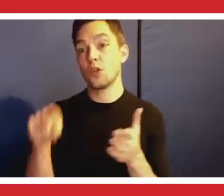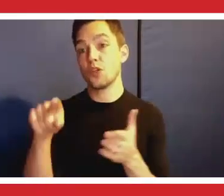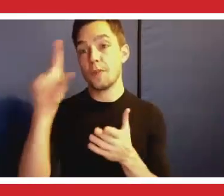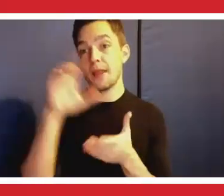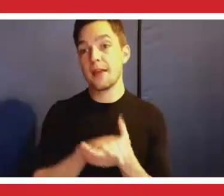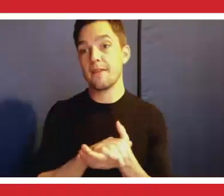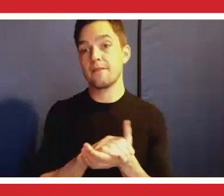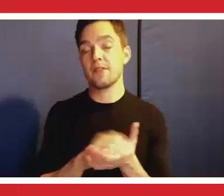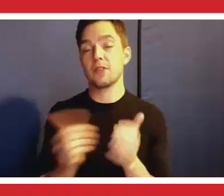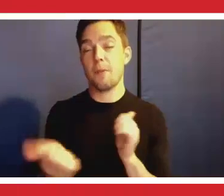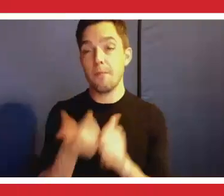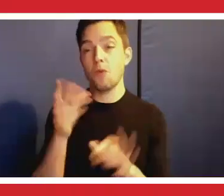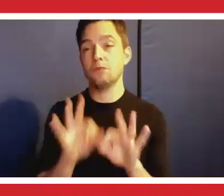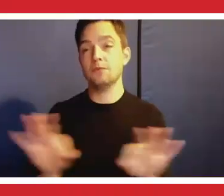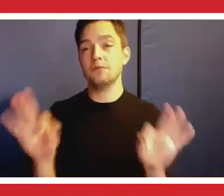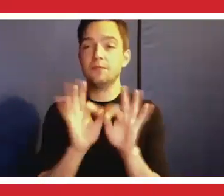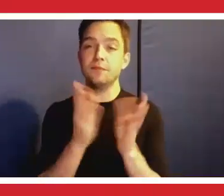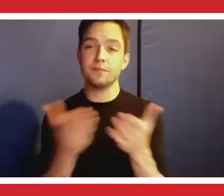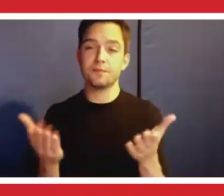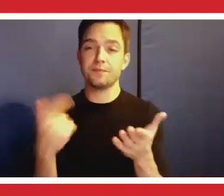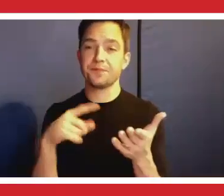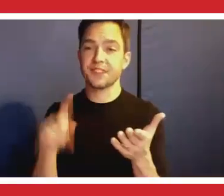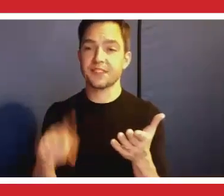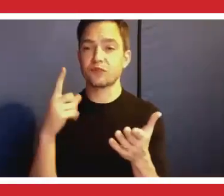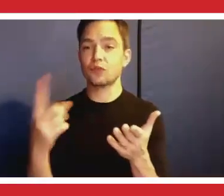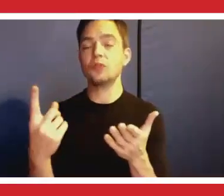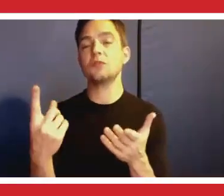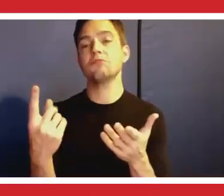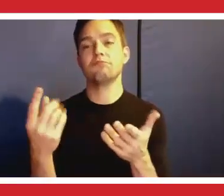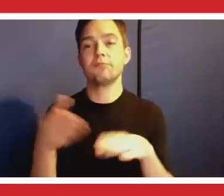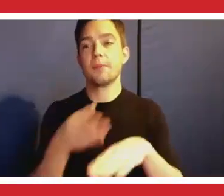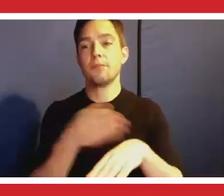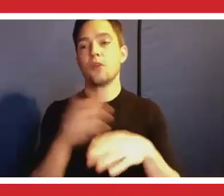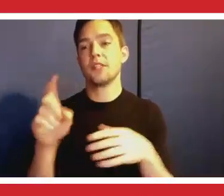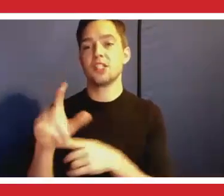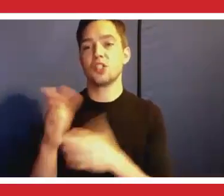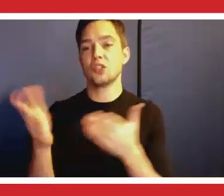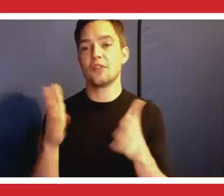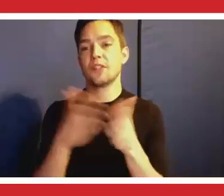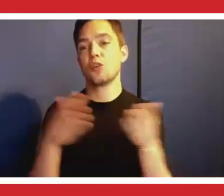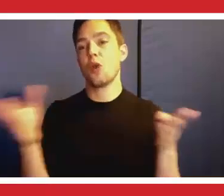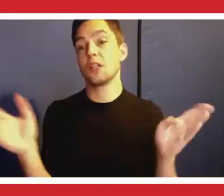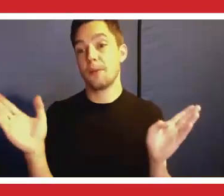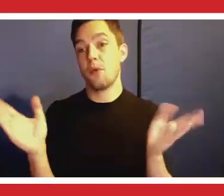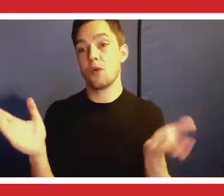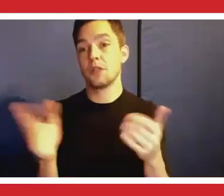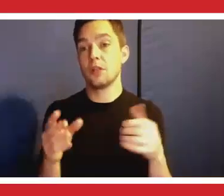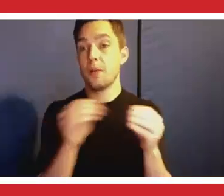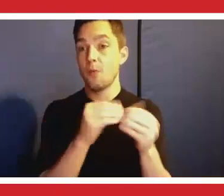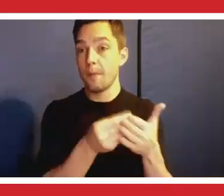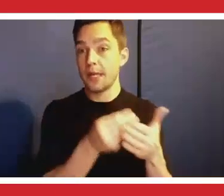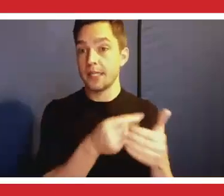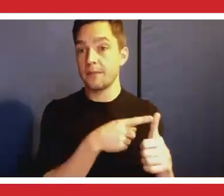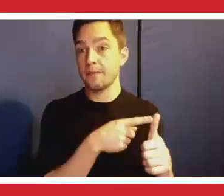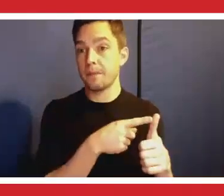think is the most important thing we need for improving digital services across the board? Is it more money?